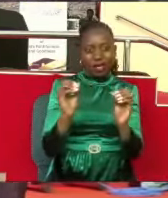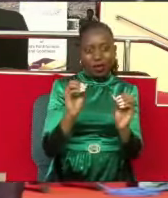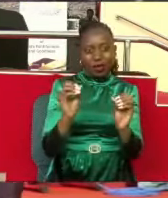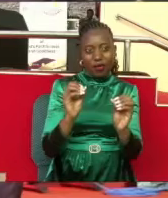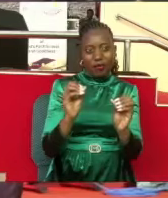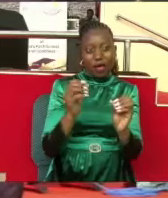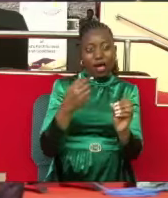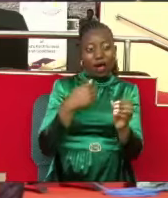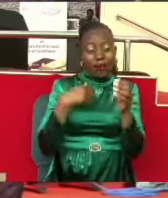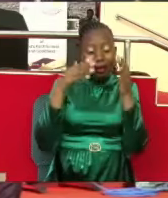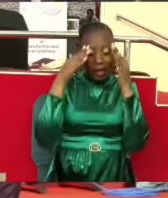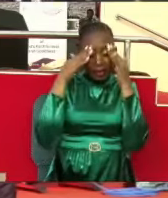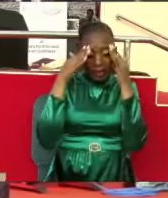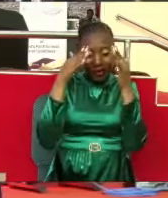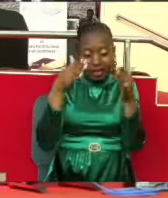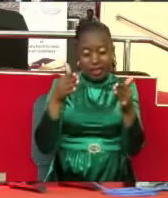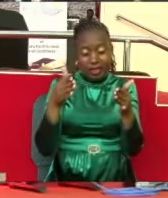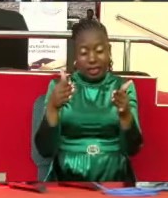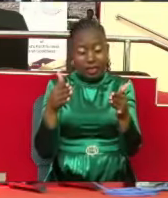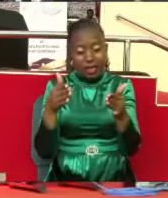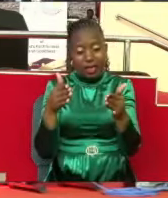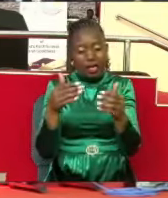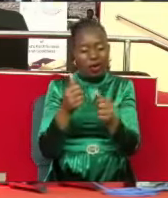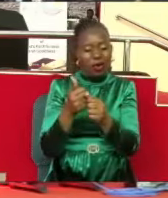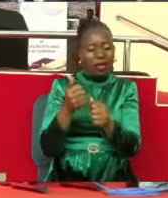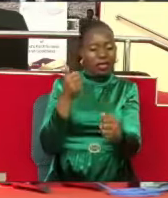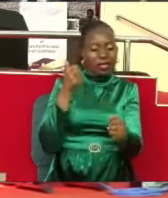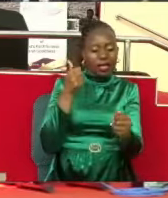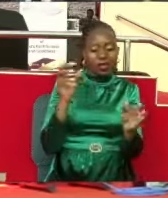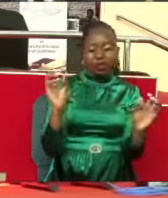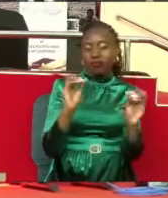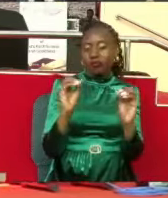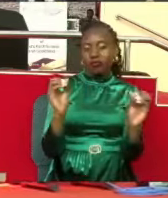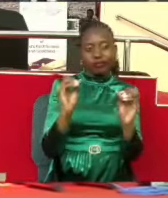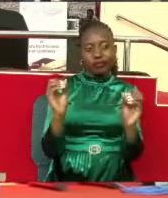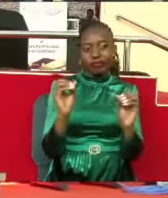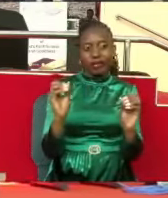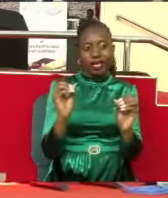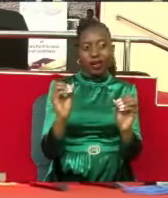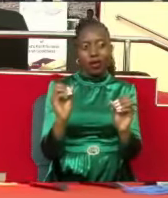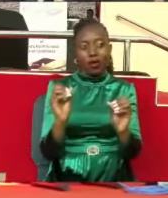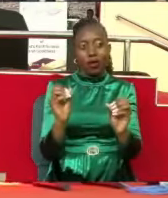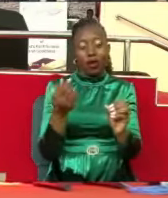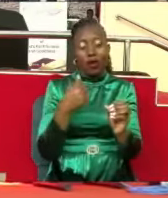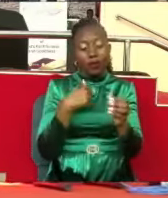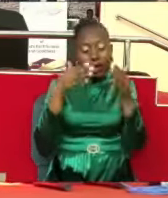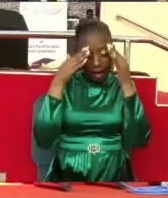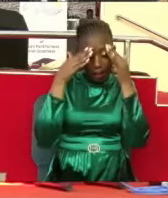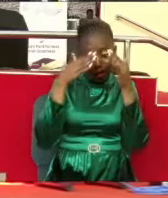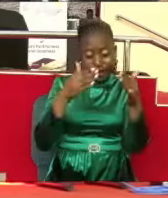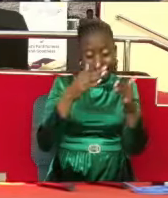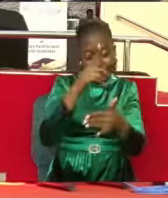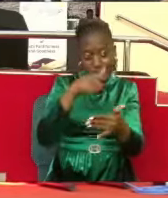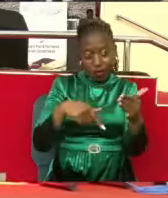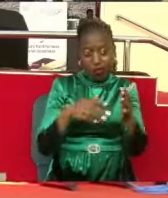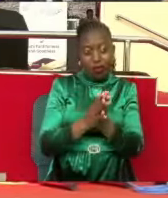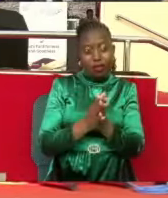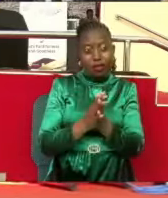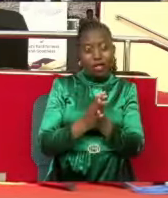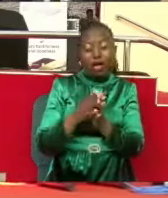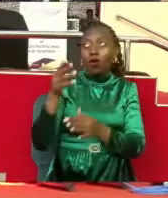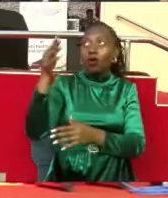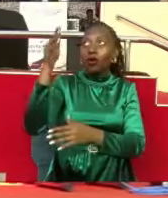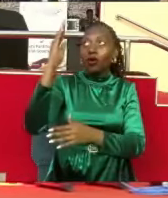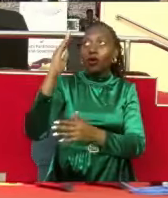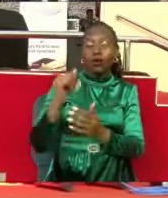not concentrating on the presence of rejection. Siangalii ile mambo ya kukataliwa. Ah, I am concentrating on the presence of the Lord.